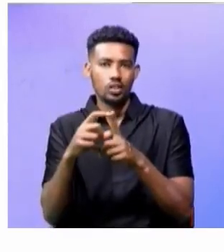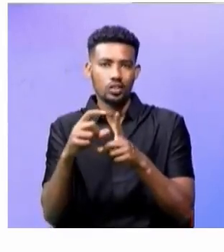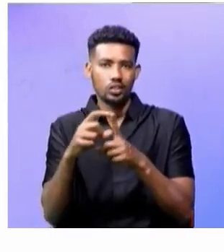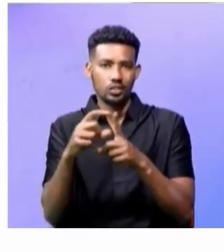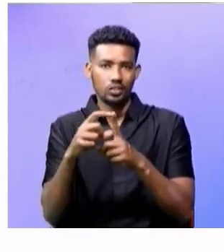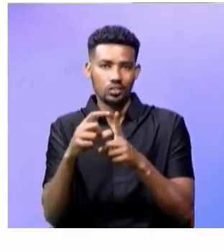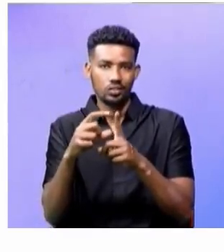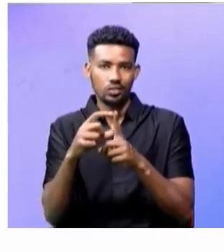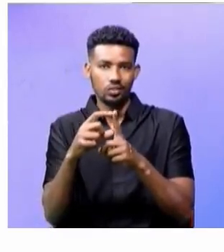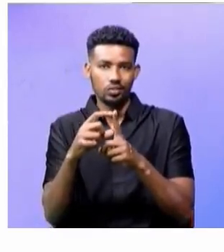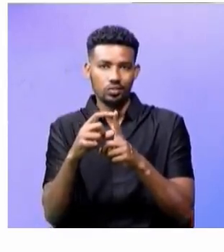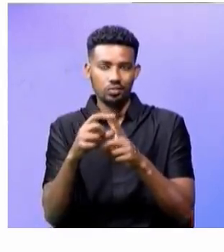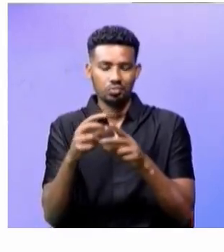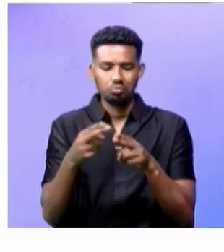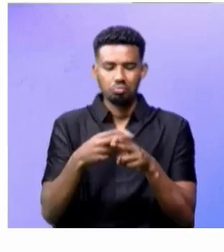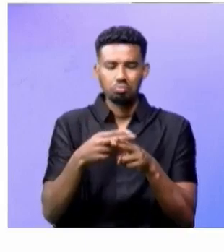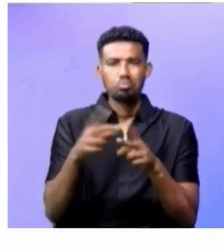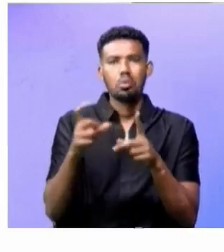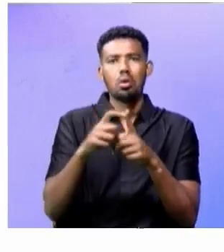form of